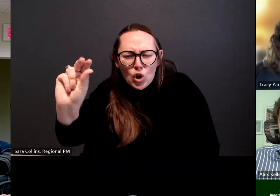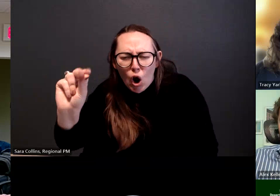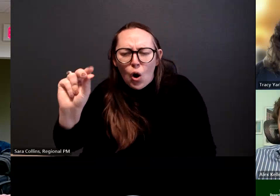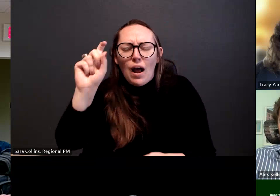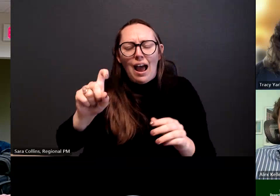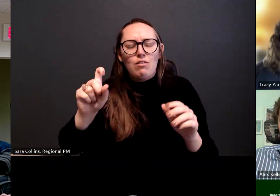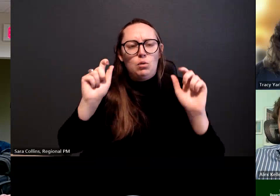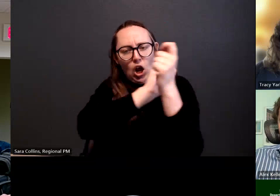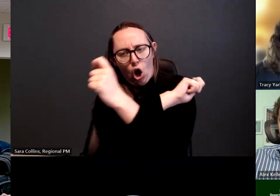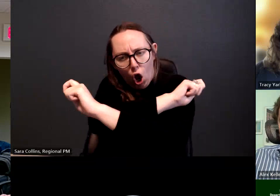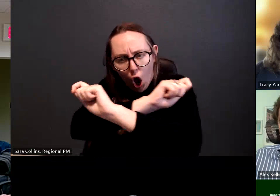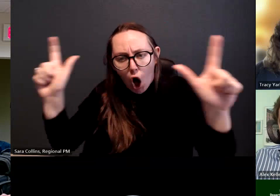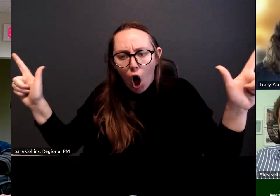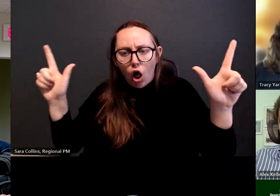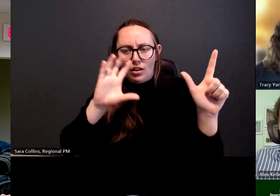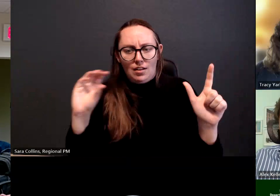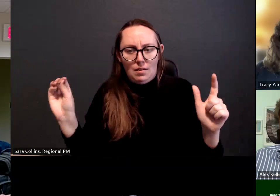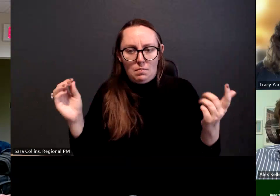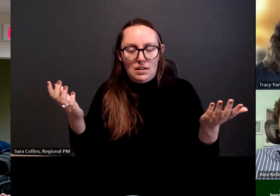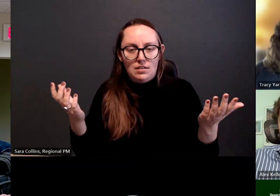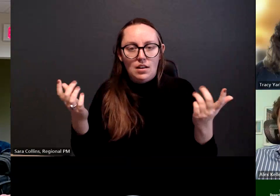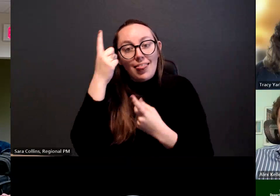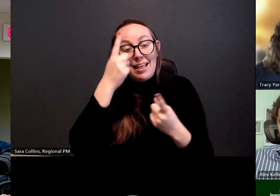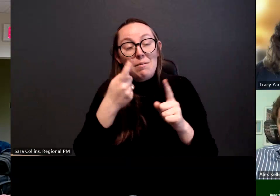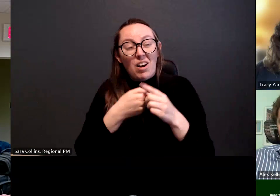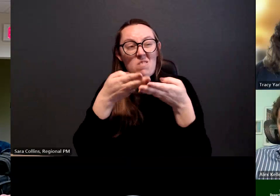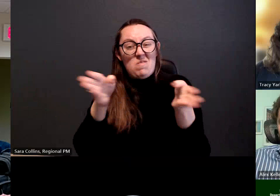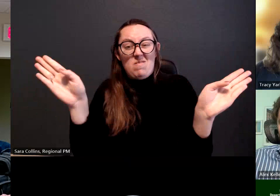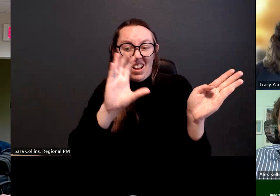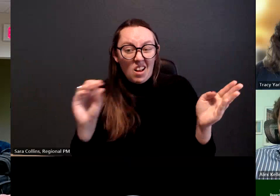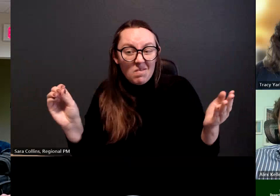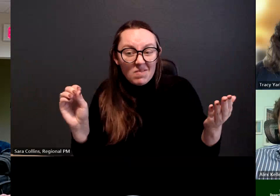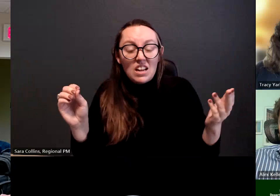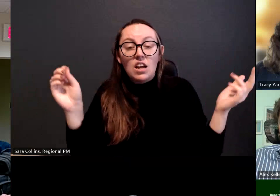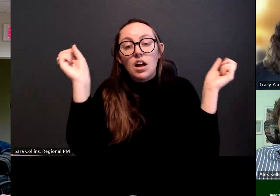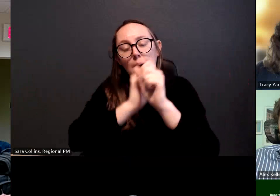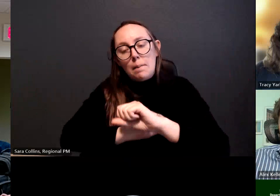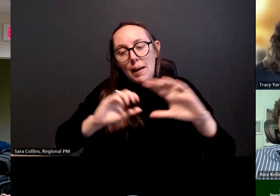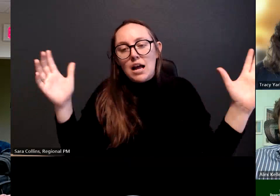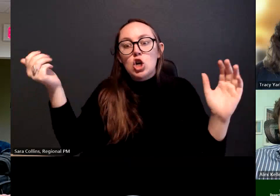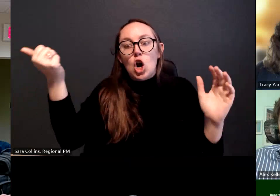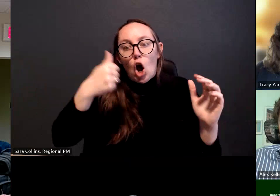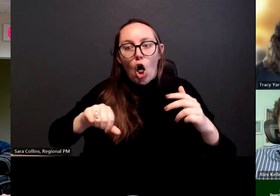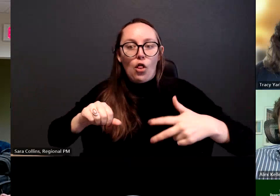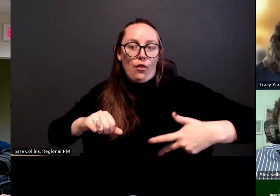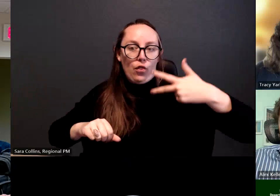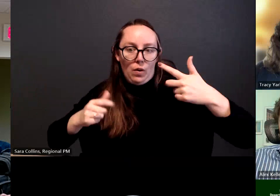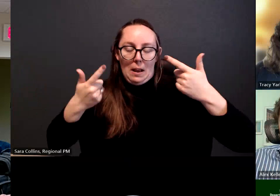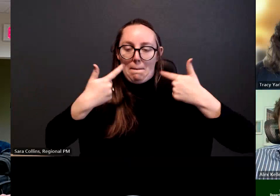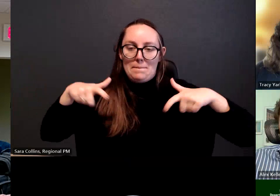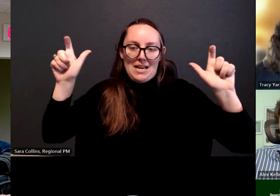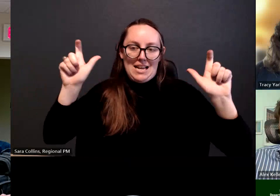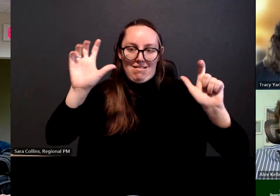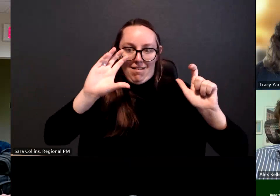Let's assume all 3 major carriers had priority and preemption turned on for all eligible. But